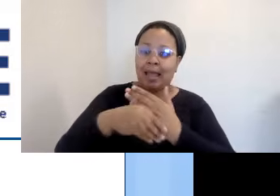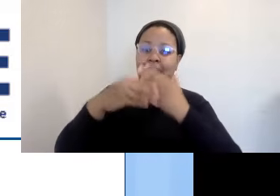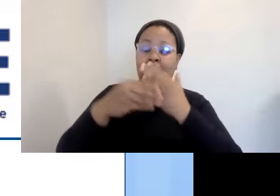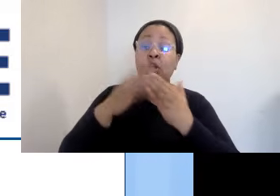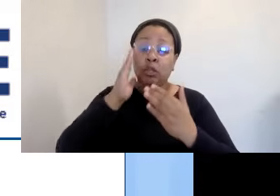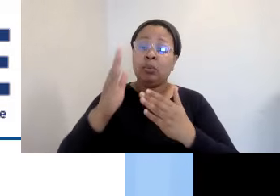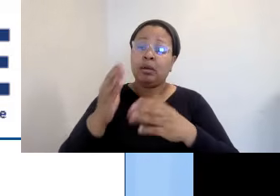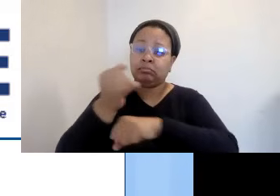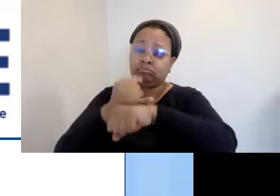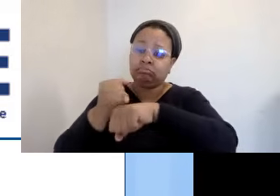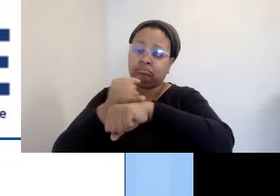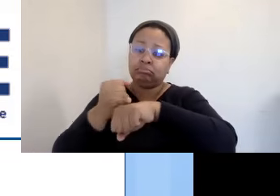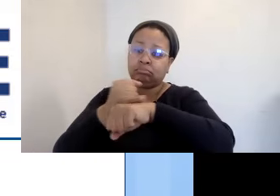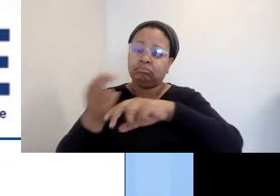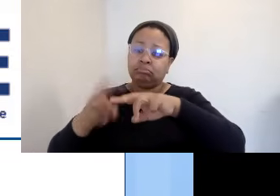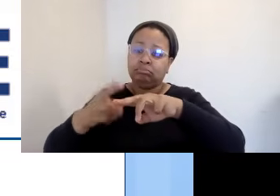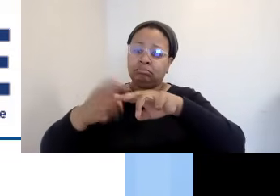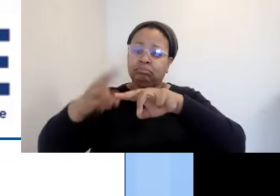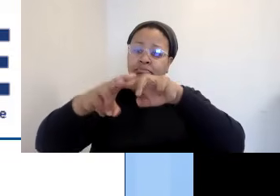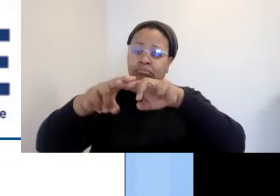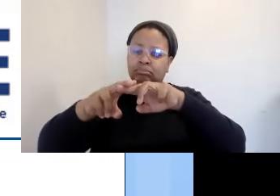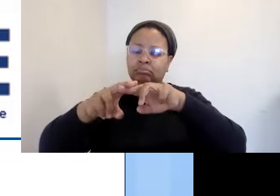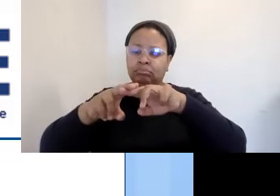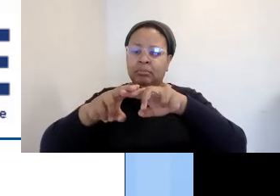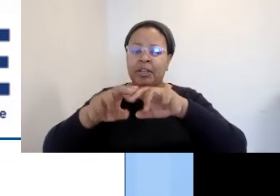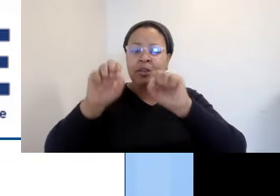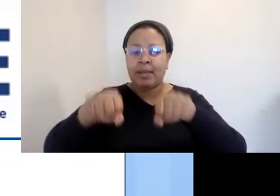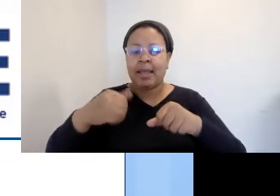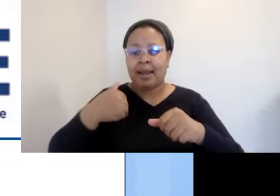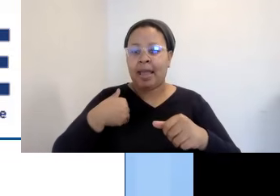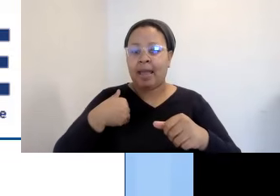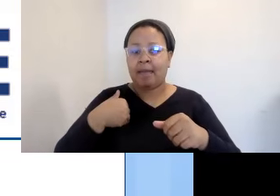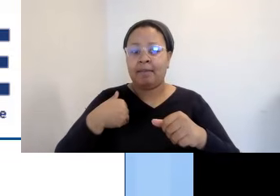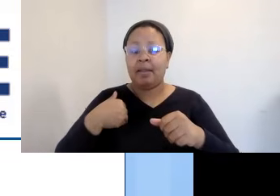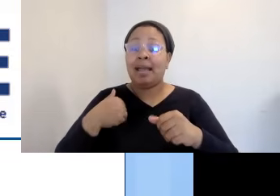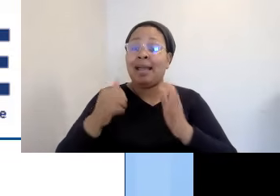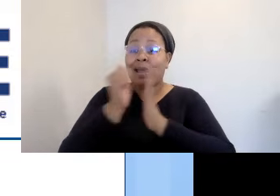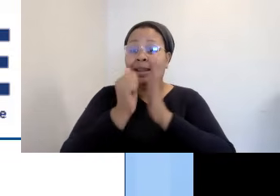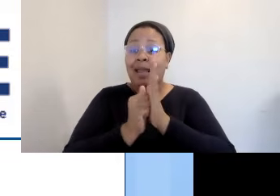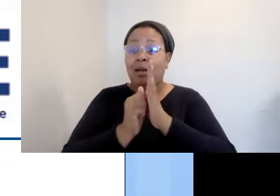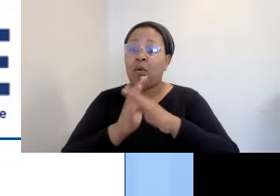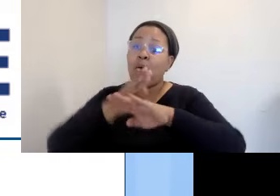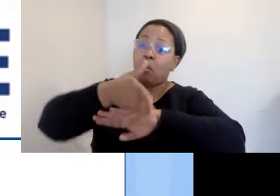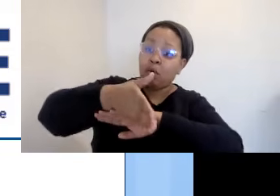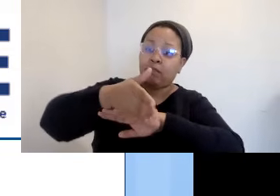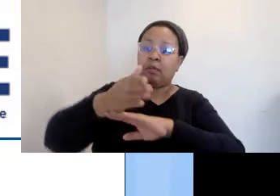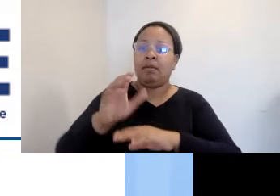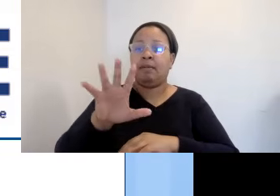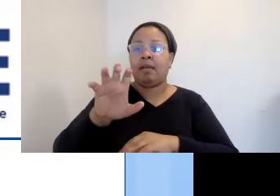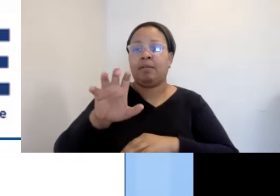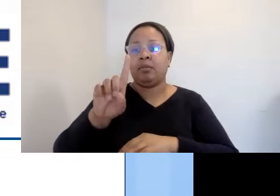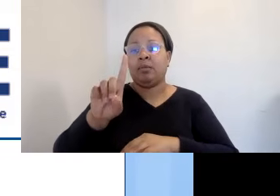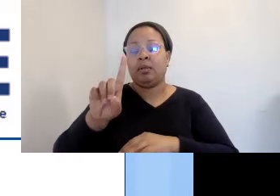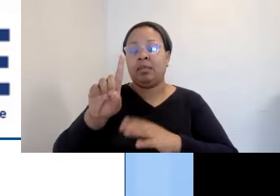can go over their amount. Of course, you can have an account that's over $501,000 if you have earnings on